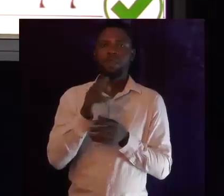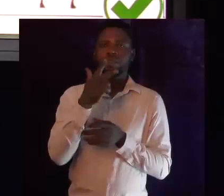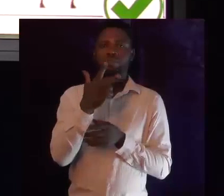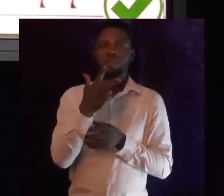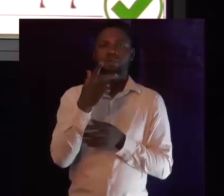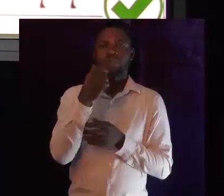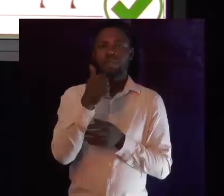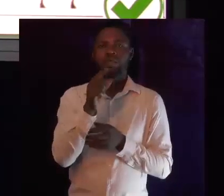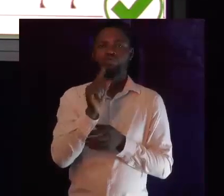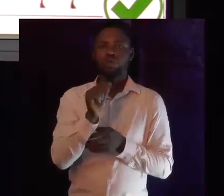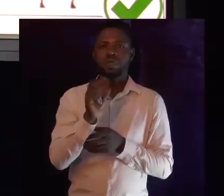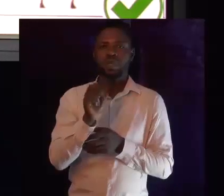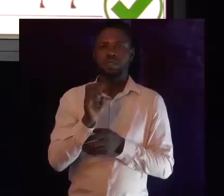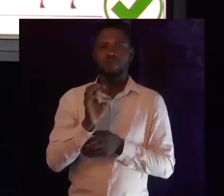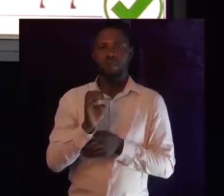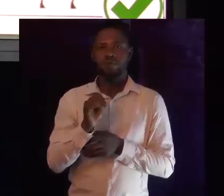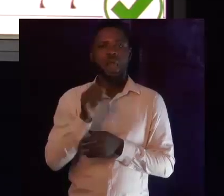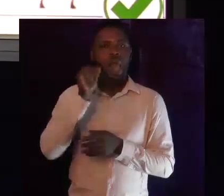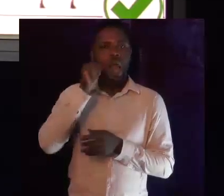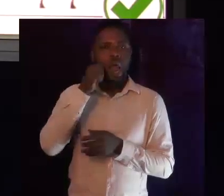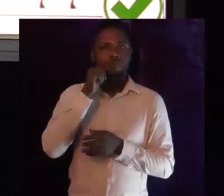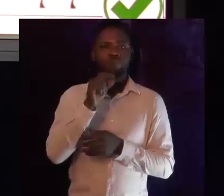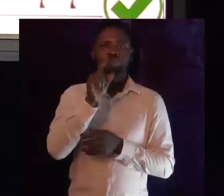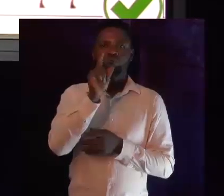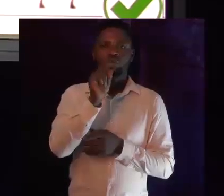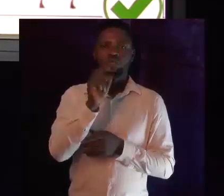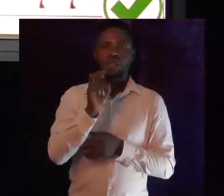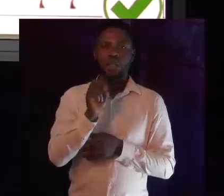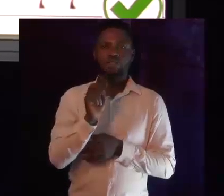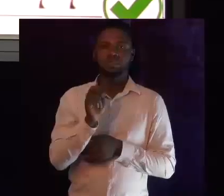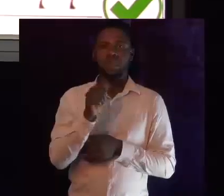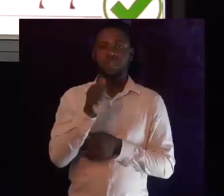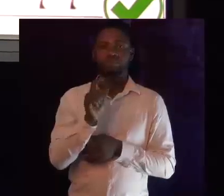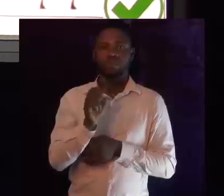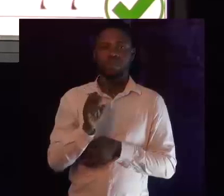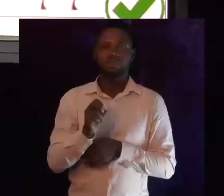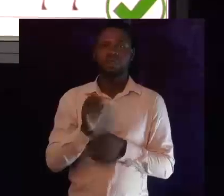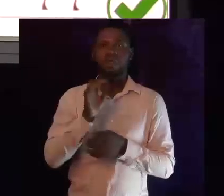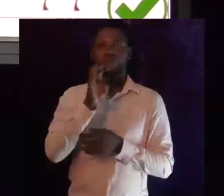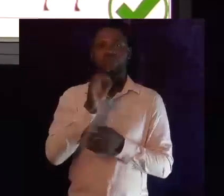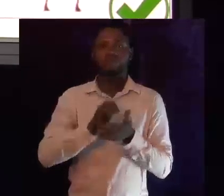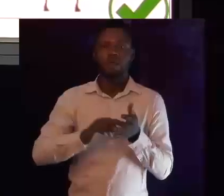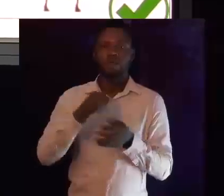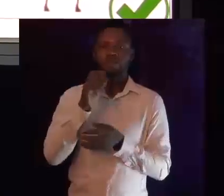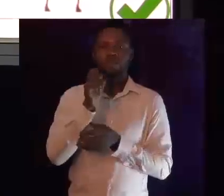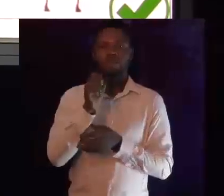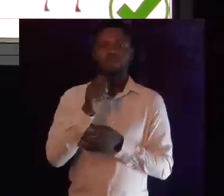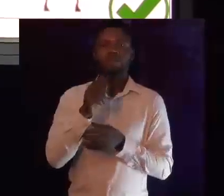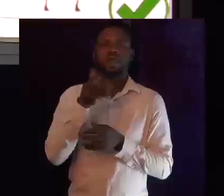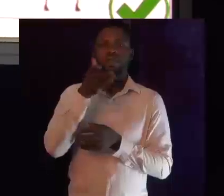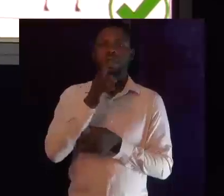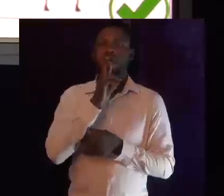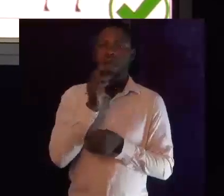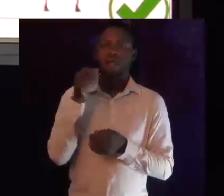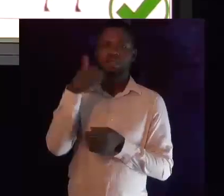trees are 10, 20, 30, 40. Apple trees are 10, 20, 30. So 40 minus 30 is 10. So there